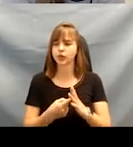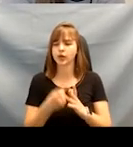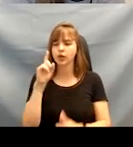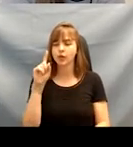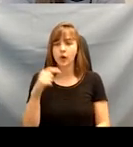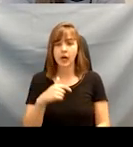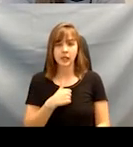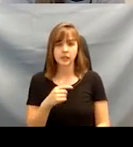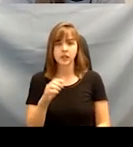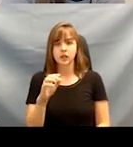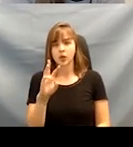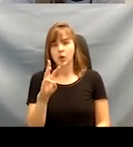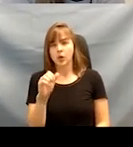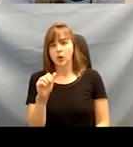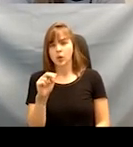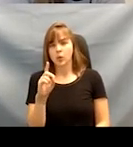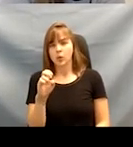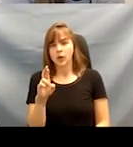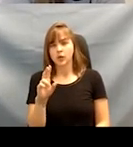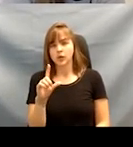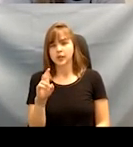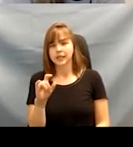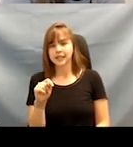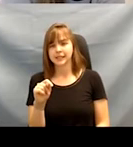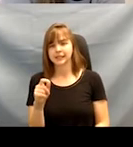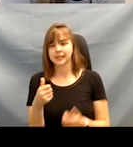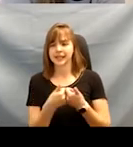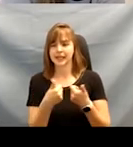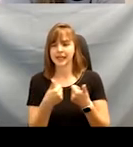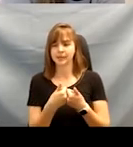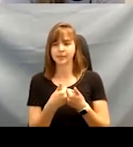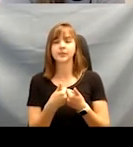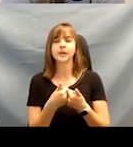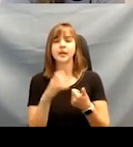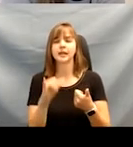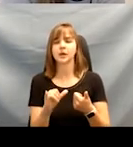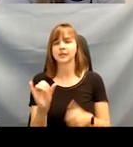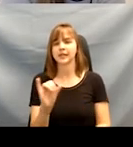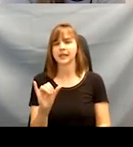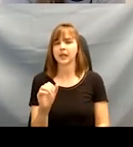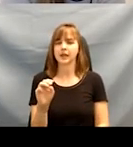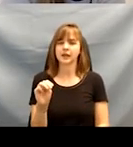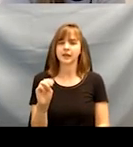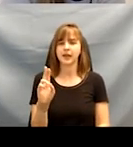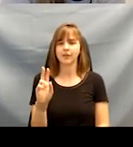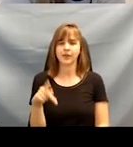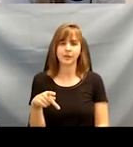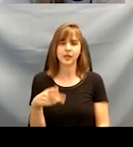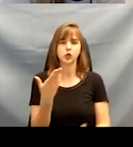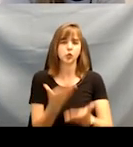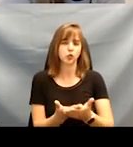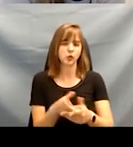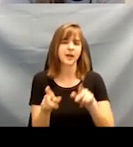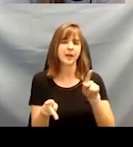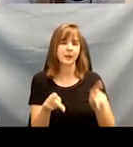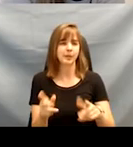would, like, we just, the Wanderlust deck was just like a MVP to show that people wanted to like gather around travel